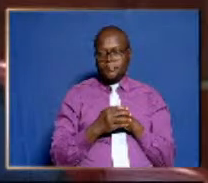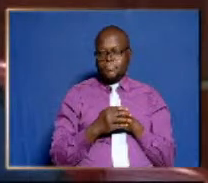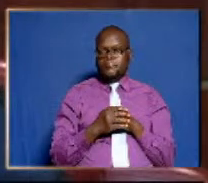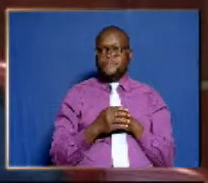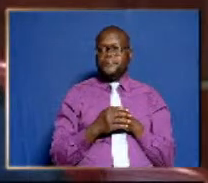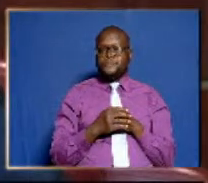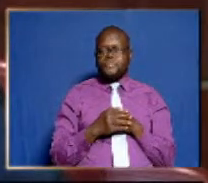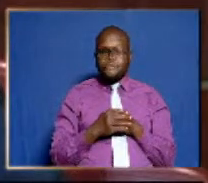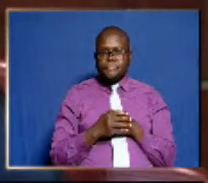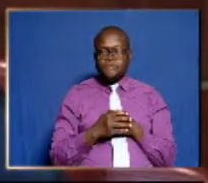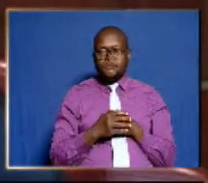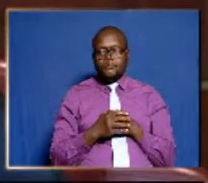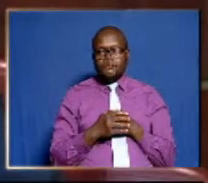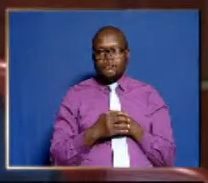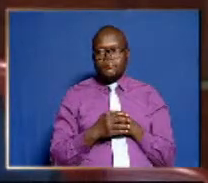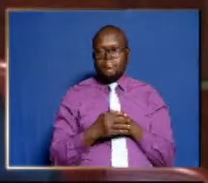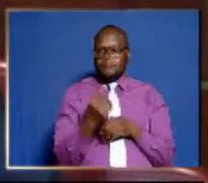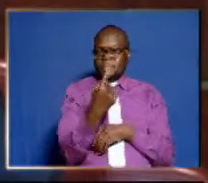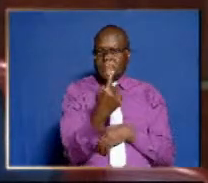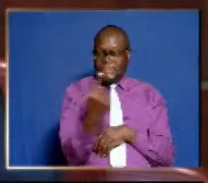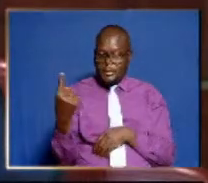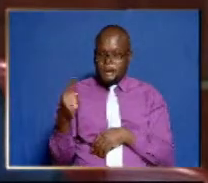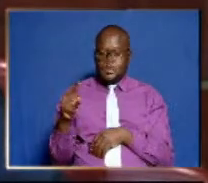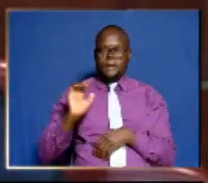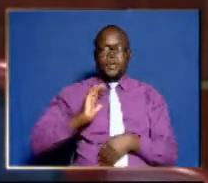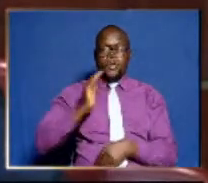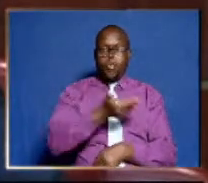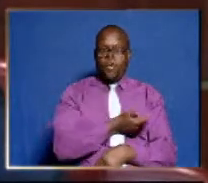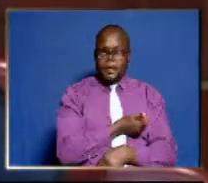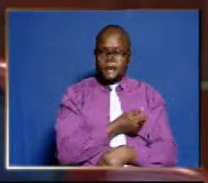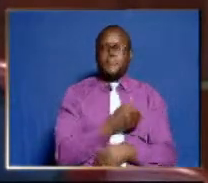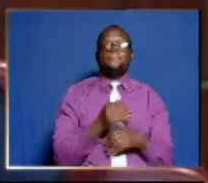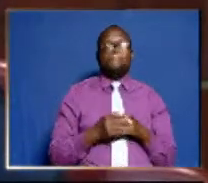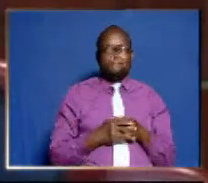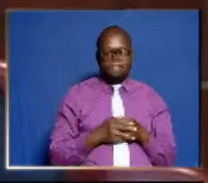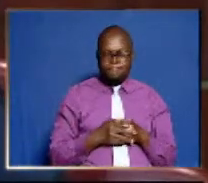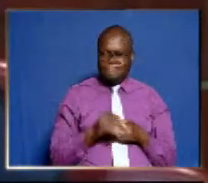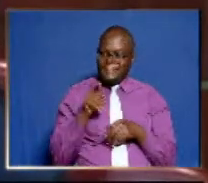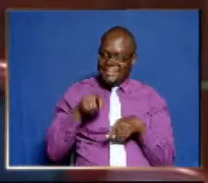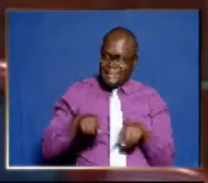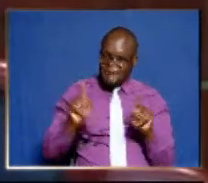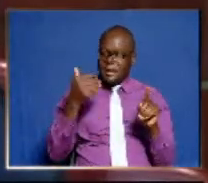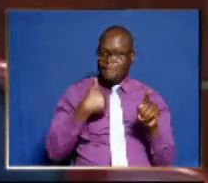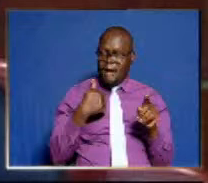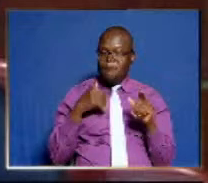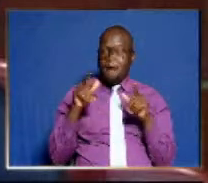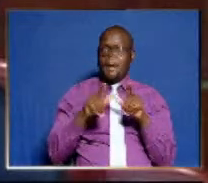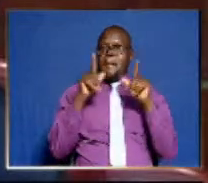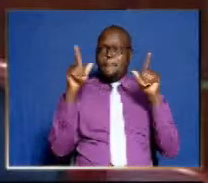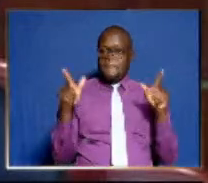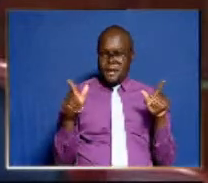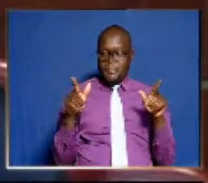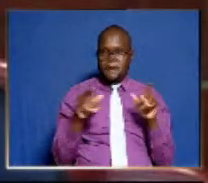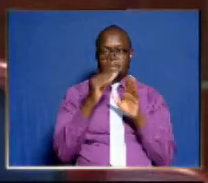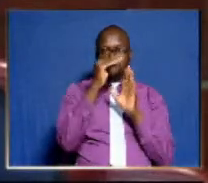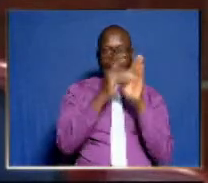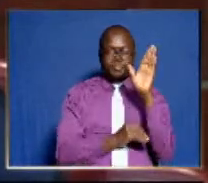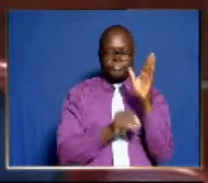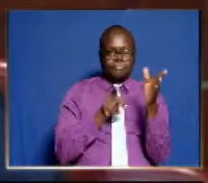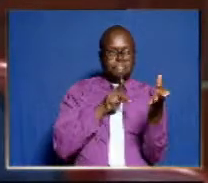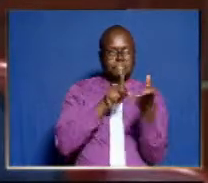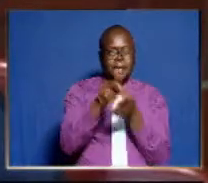Mr. Speaker, each and every committee that came before us, they had a huge list of pending